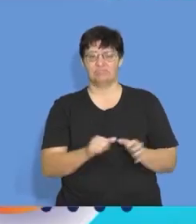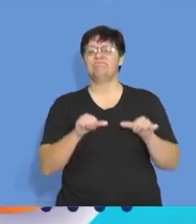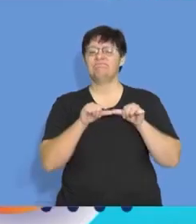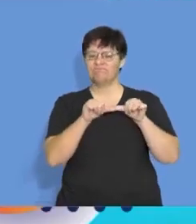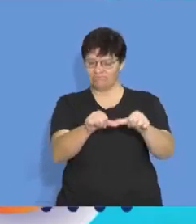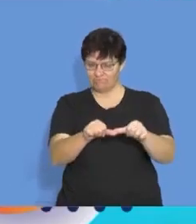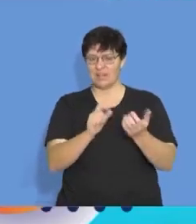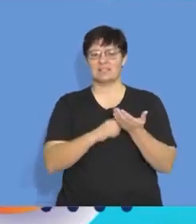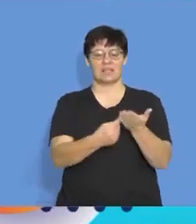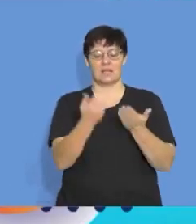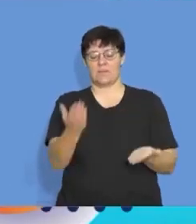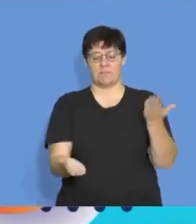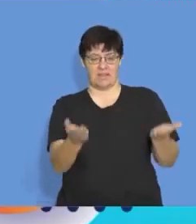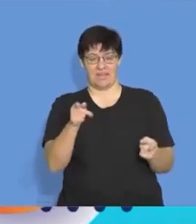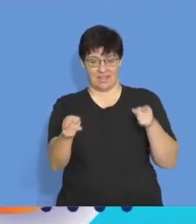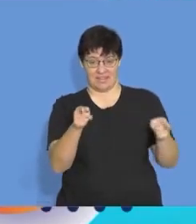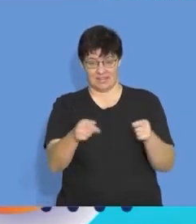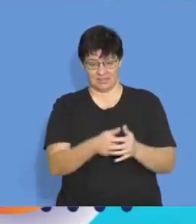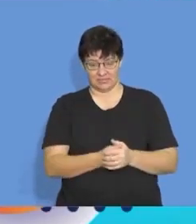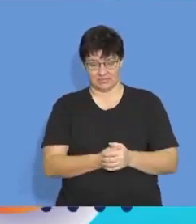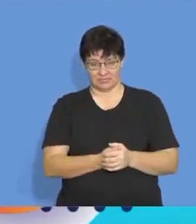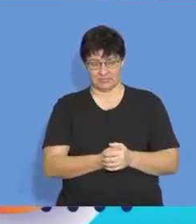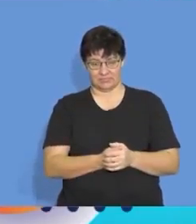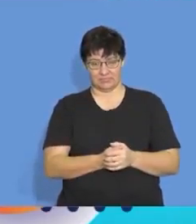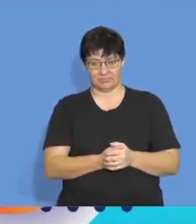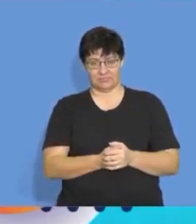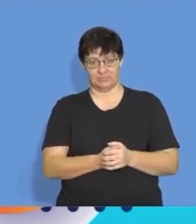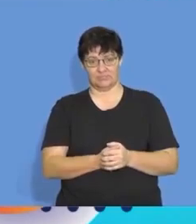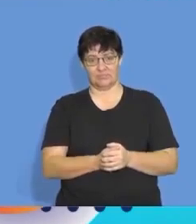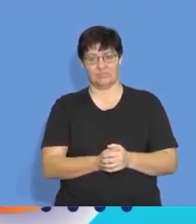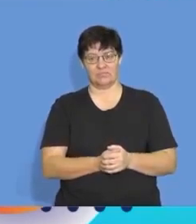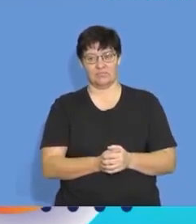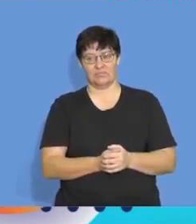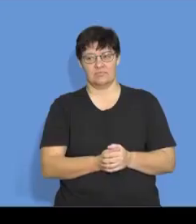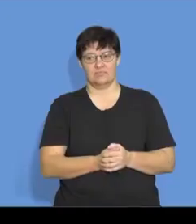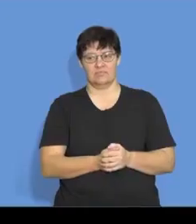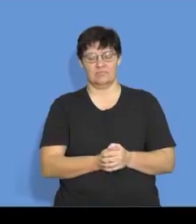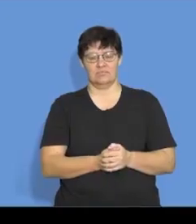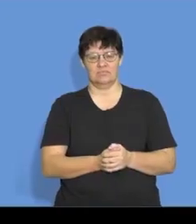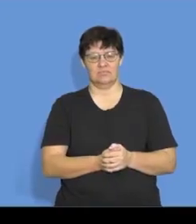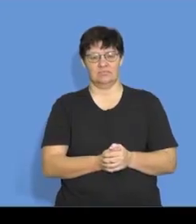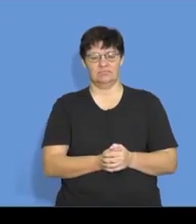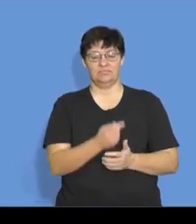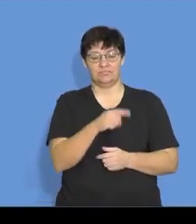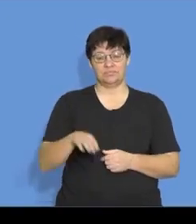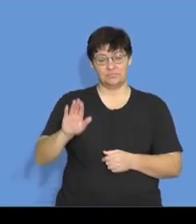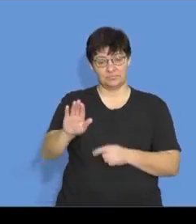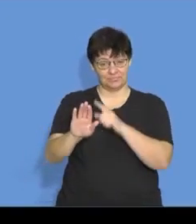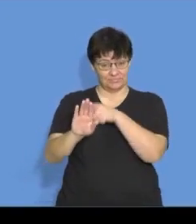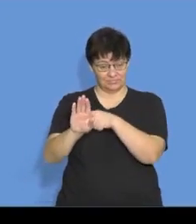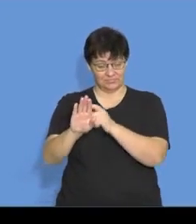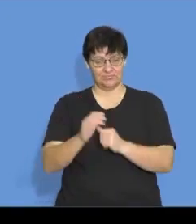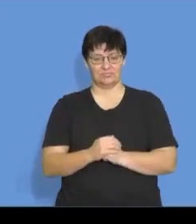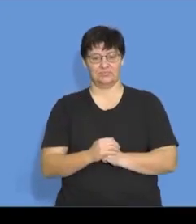our discussions on the two stock systems. Right, with regards to the